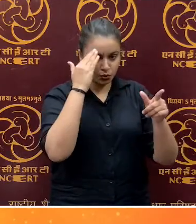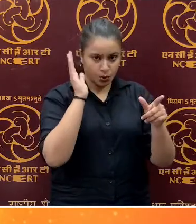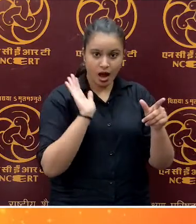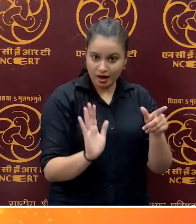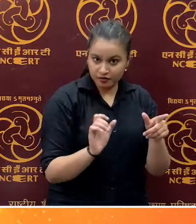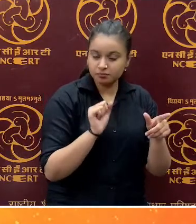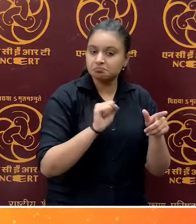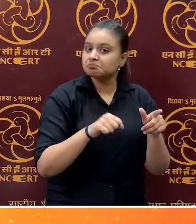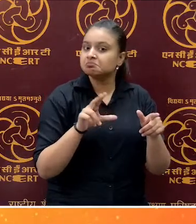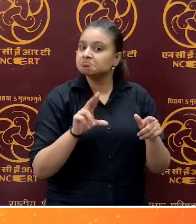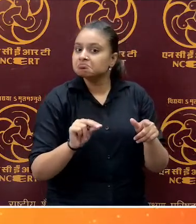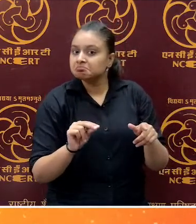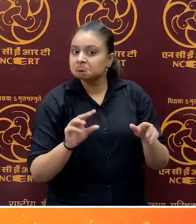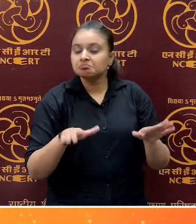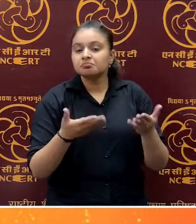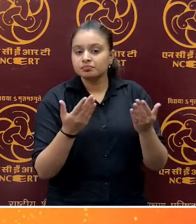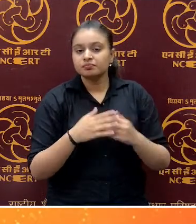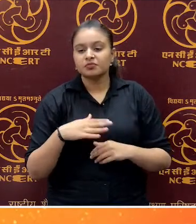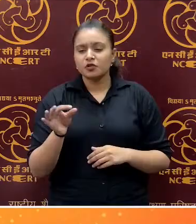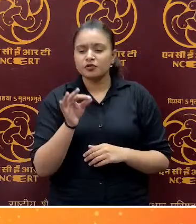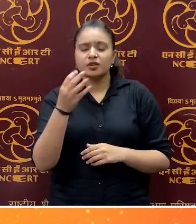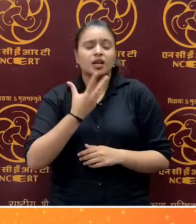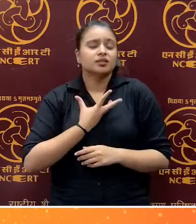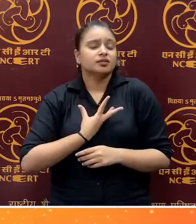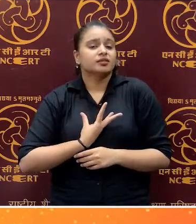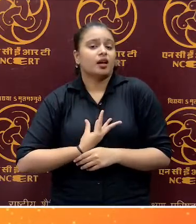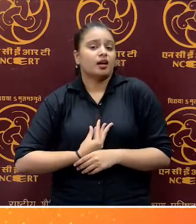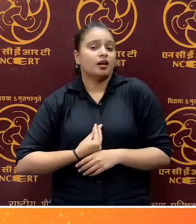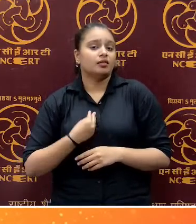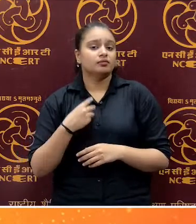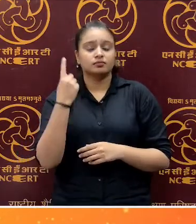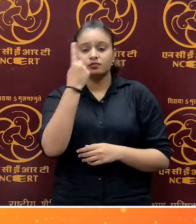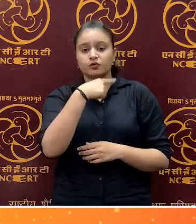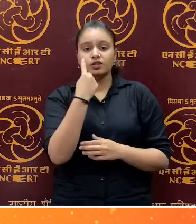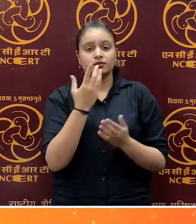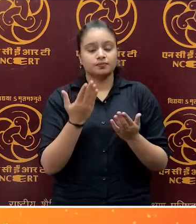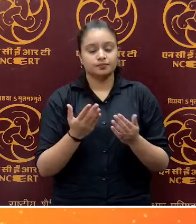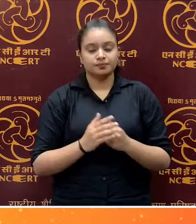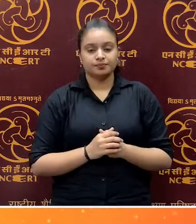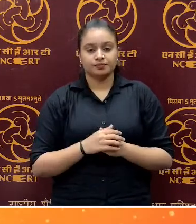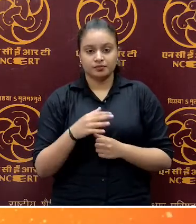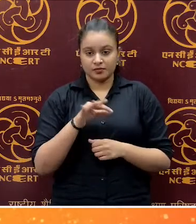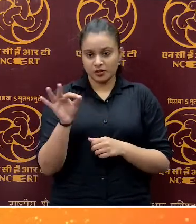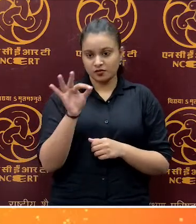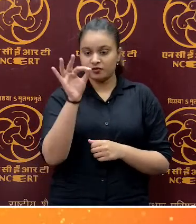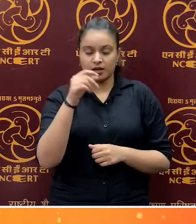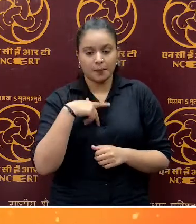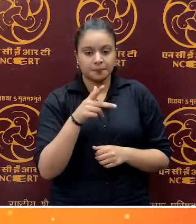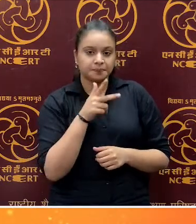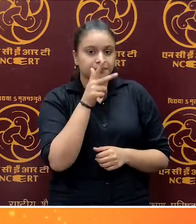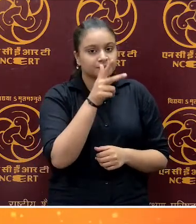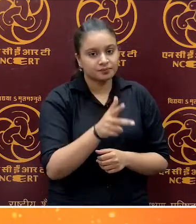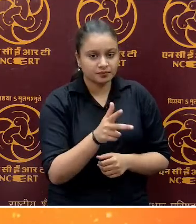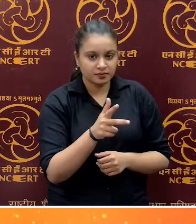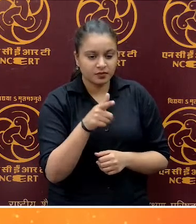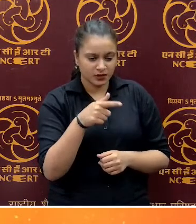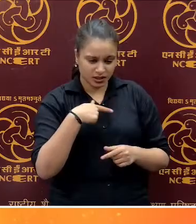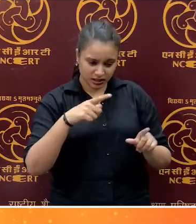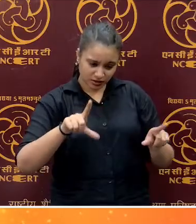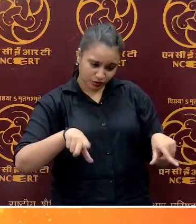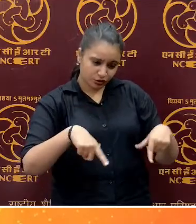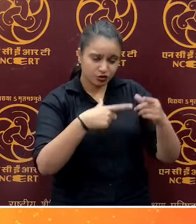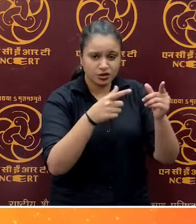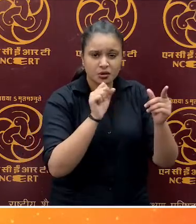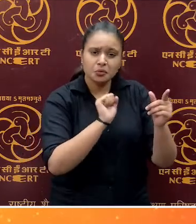see. And see how sad the fly is looking. Yeah. So, the fly said, "Dear tree,